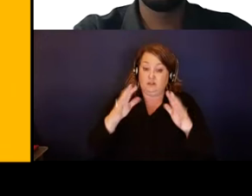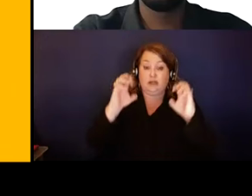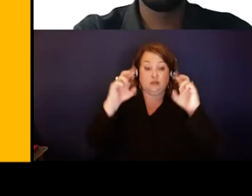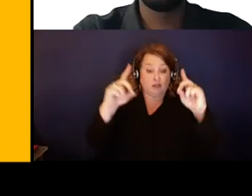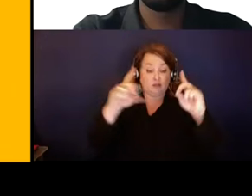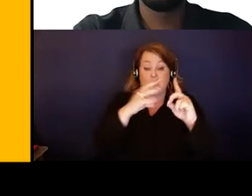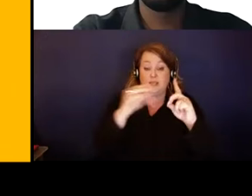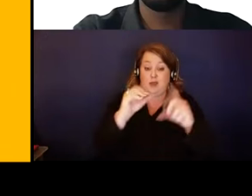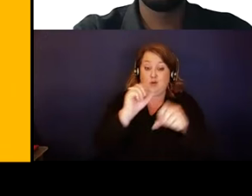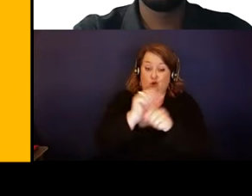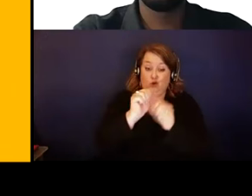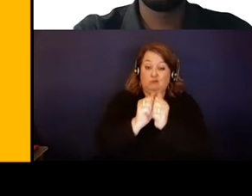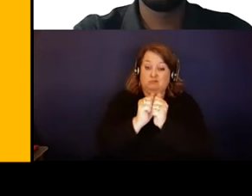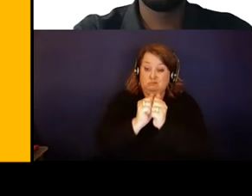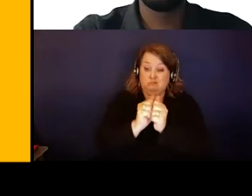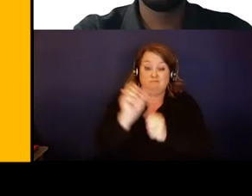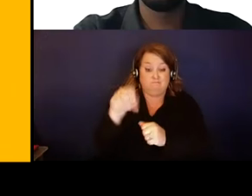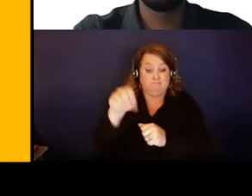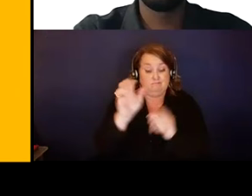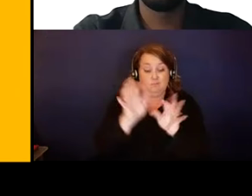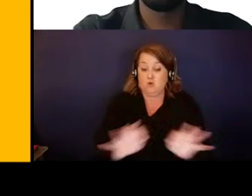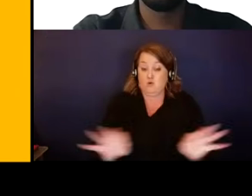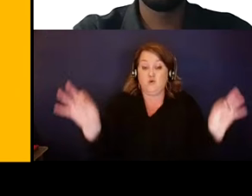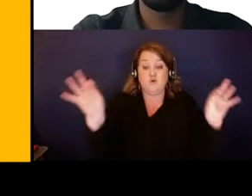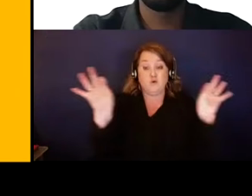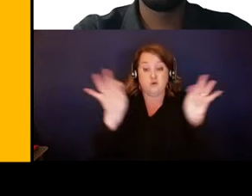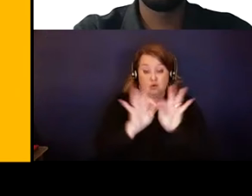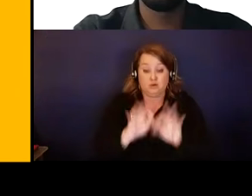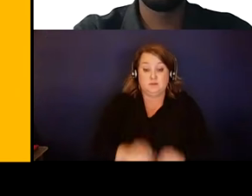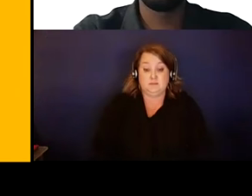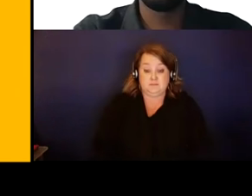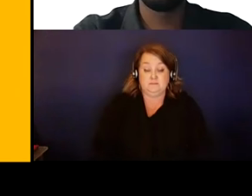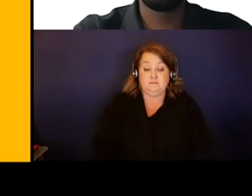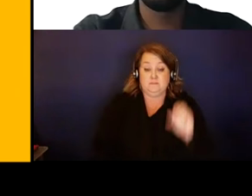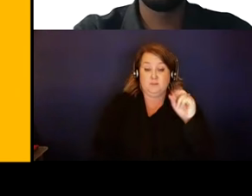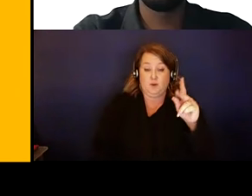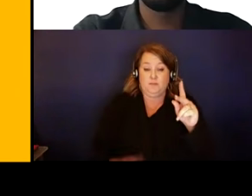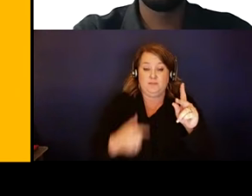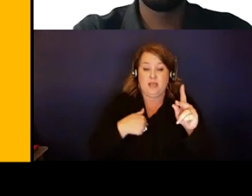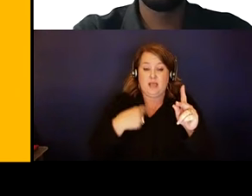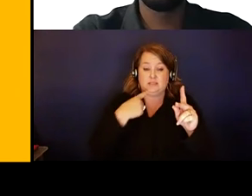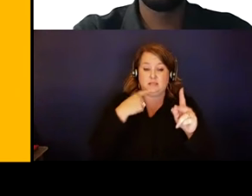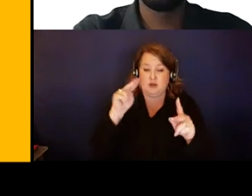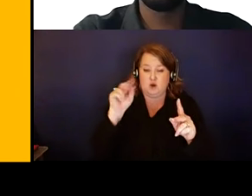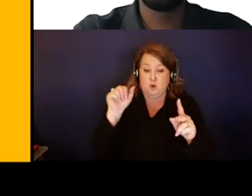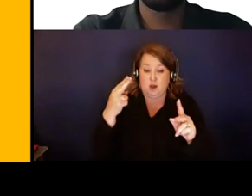just work along side by side. That's really, really important. Okay, I think I said Noah next. So